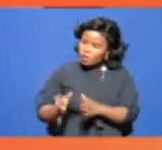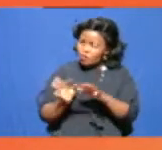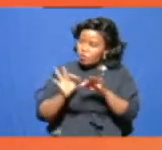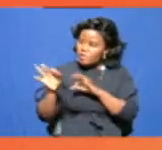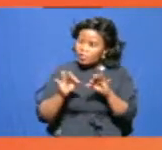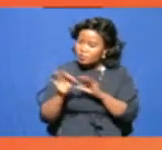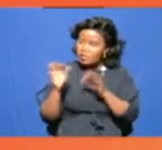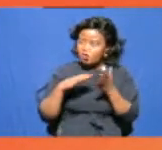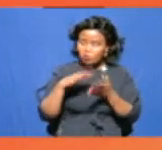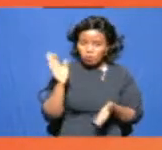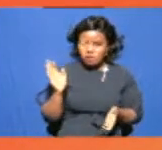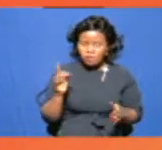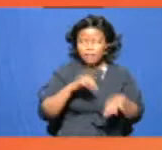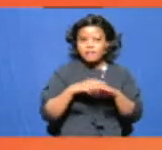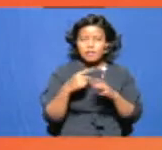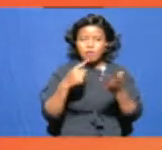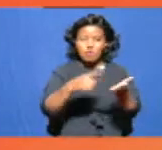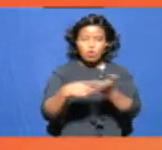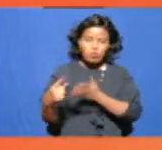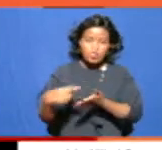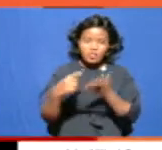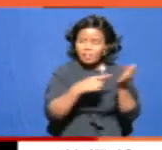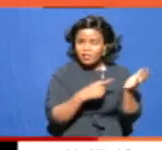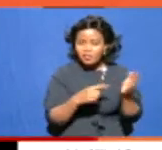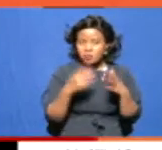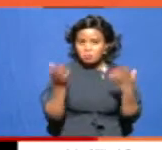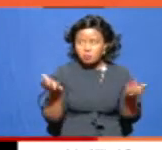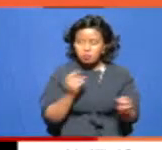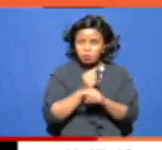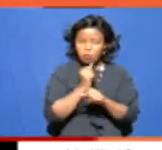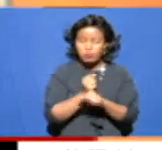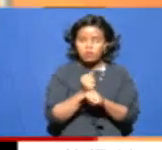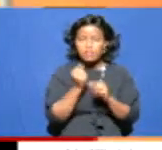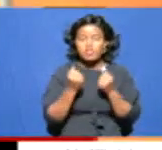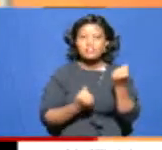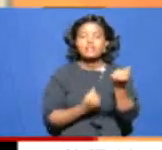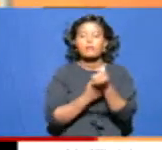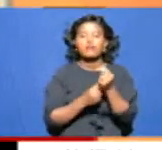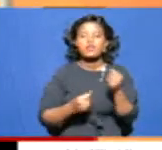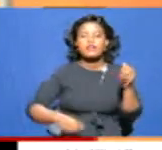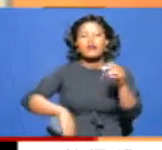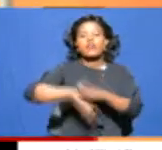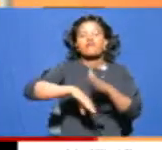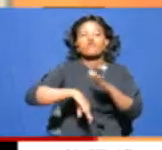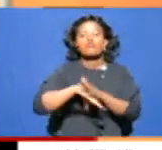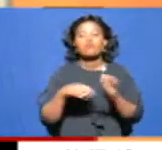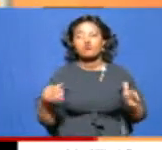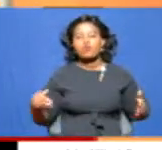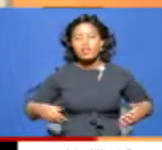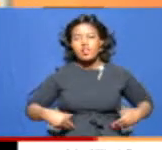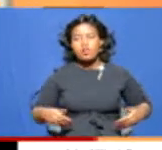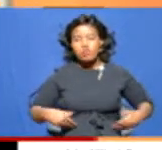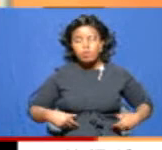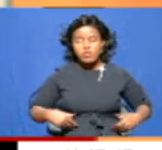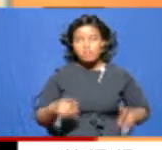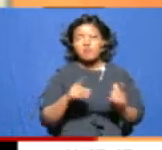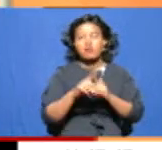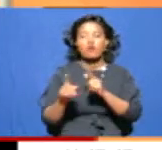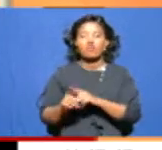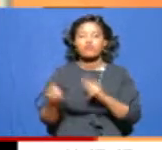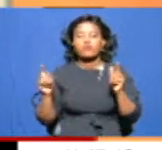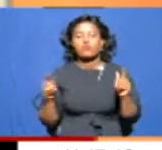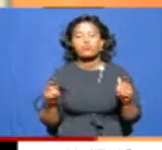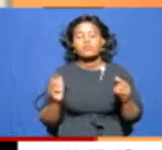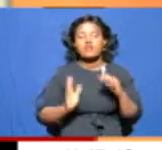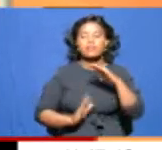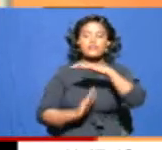as we discuss what we have been doing as a country in promoting football among our youths, our youngsters, and also the senior